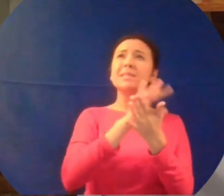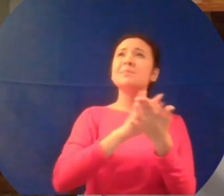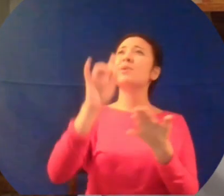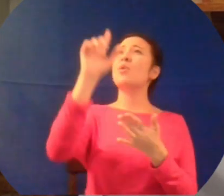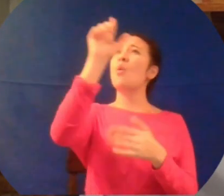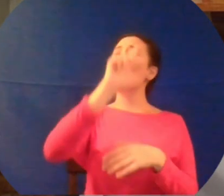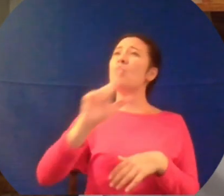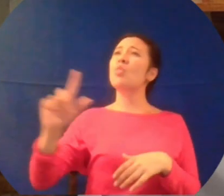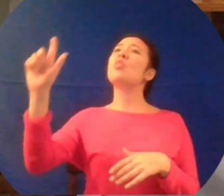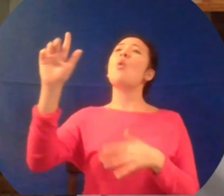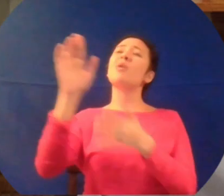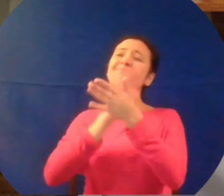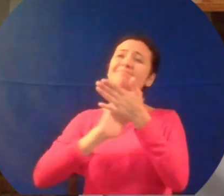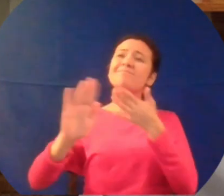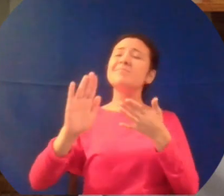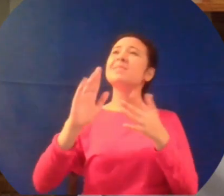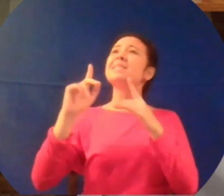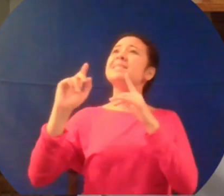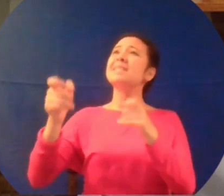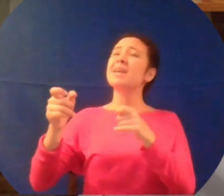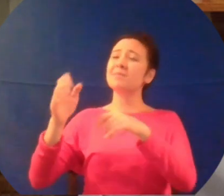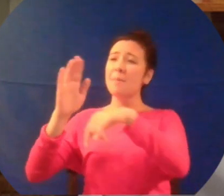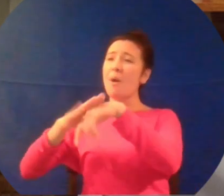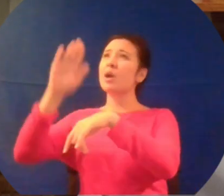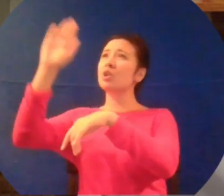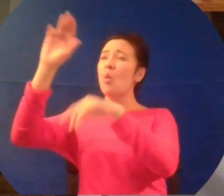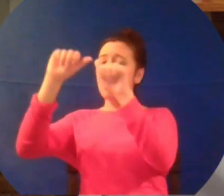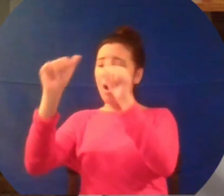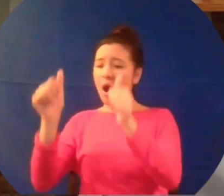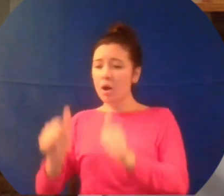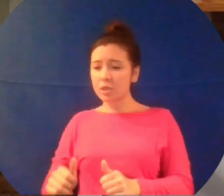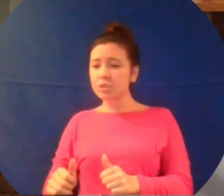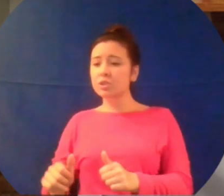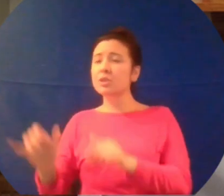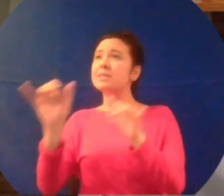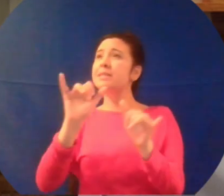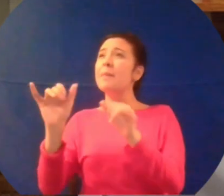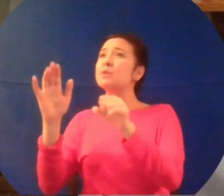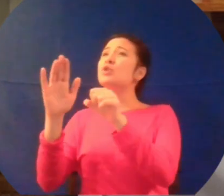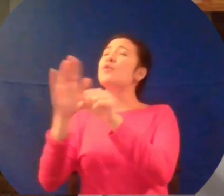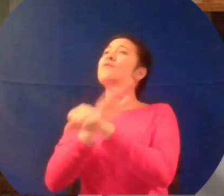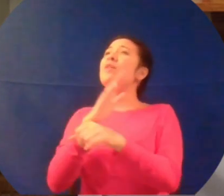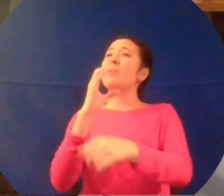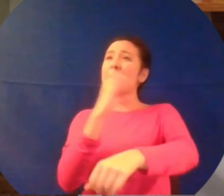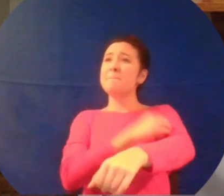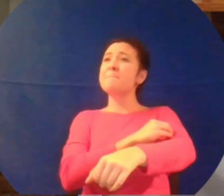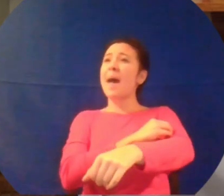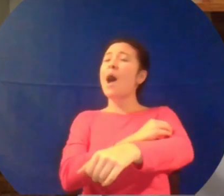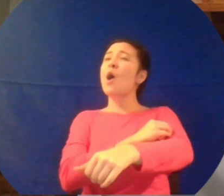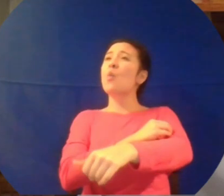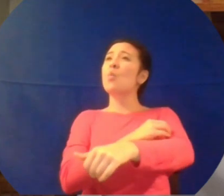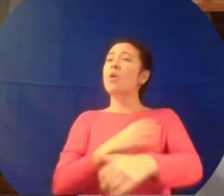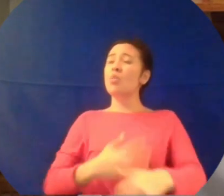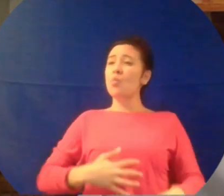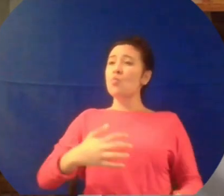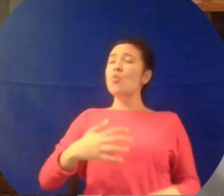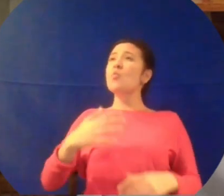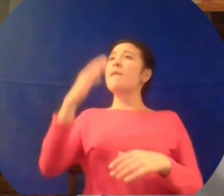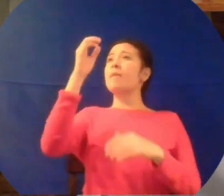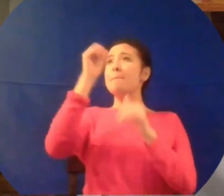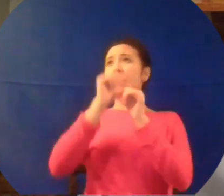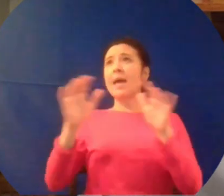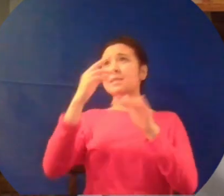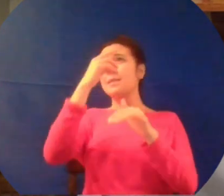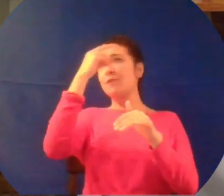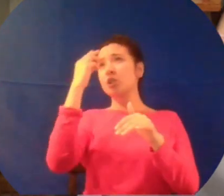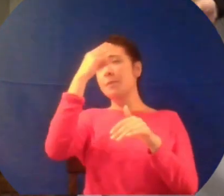Lord, sanctify these gifts laid upon your altar, just as he filled with his power the womb of the Blessed Virgin Mary, through